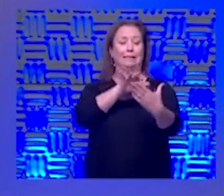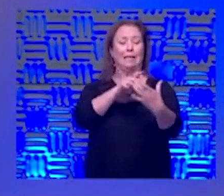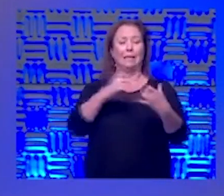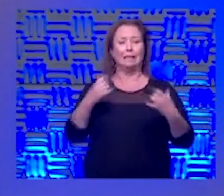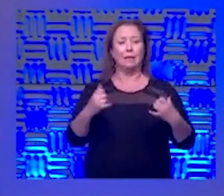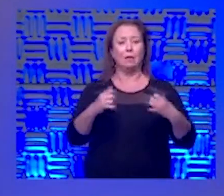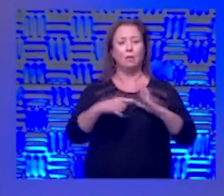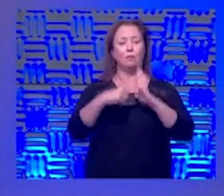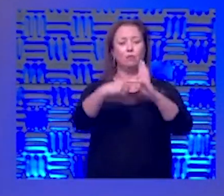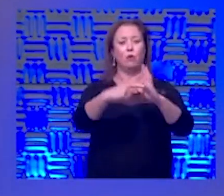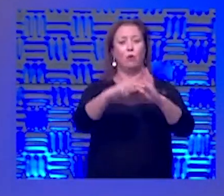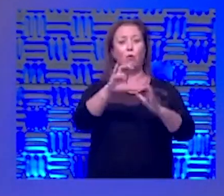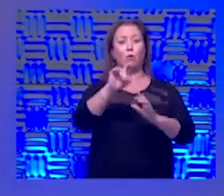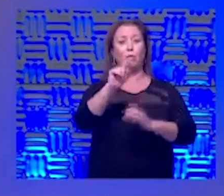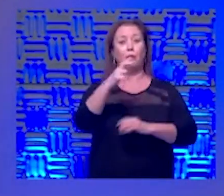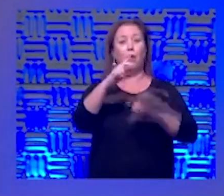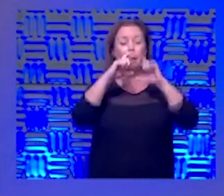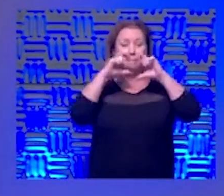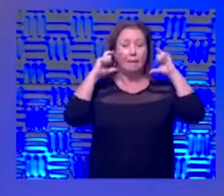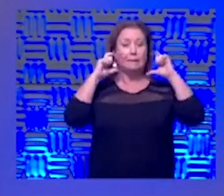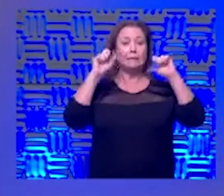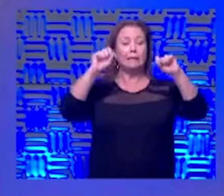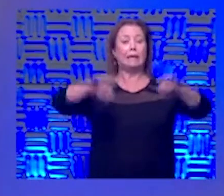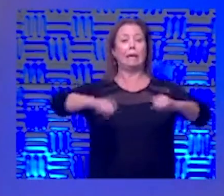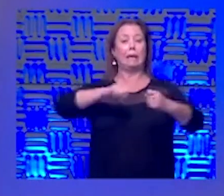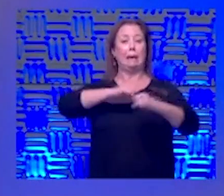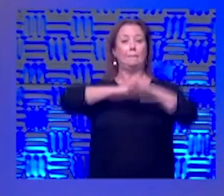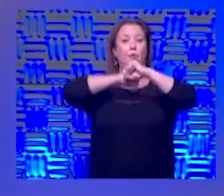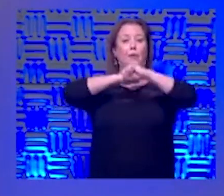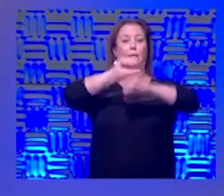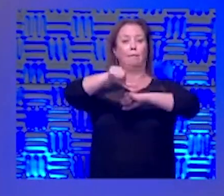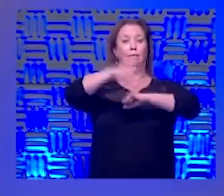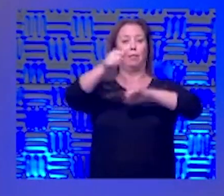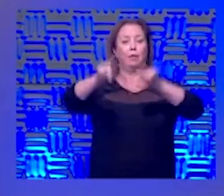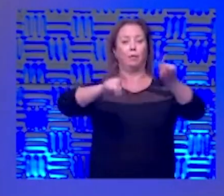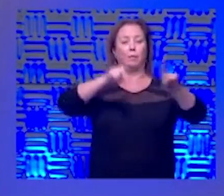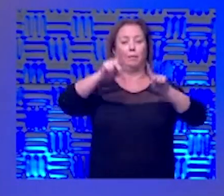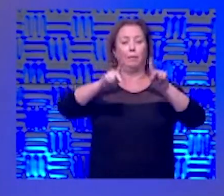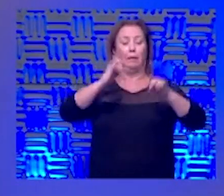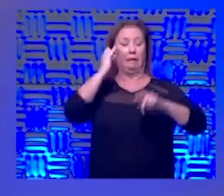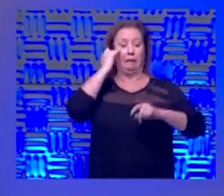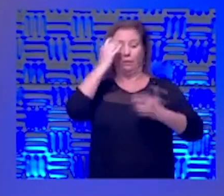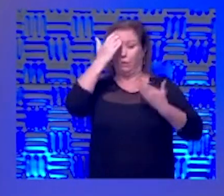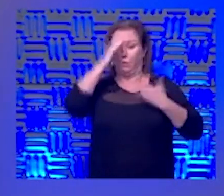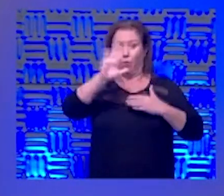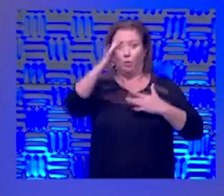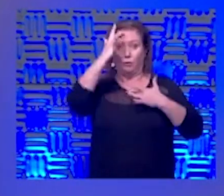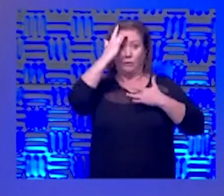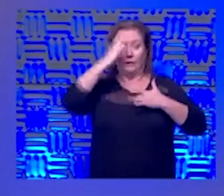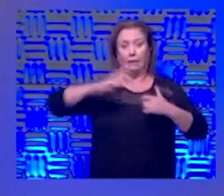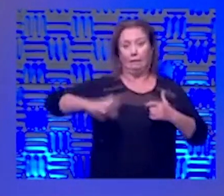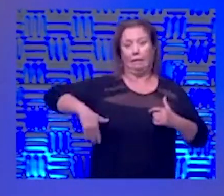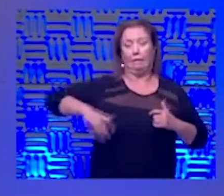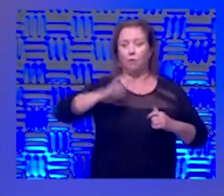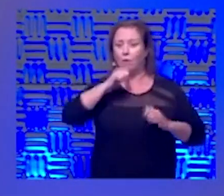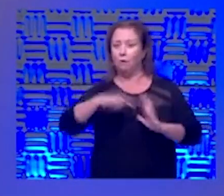showing that even cloth face masks can protect other people in case you don't know you're sick yet, you're